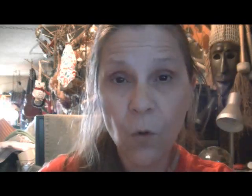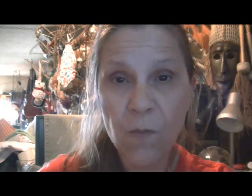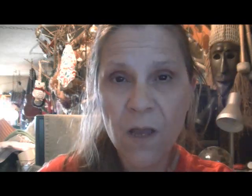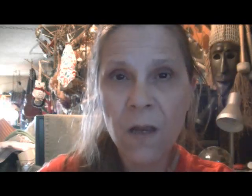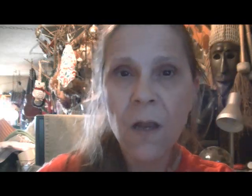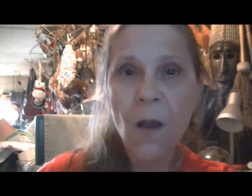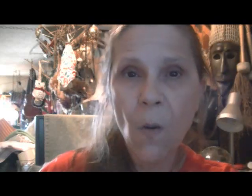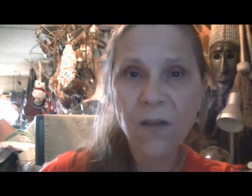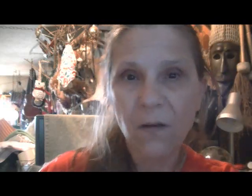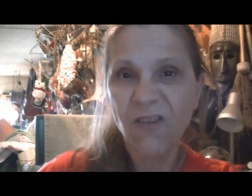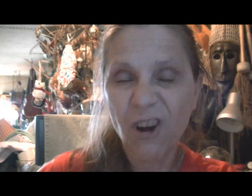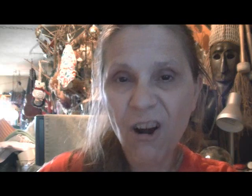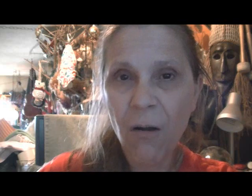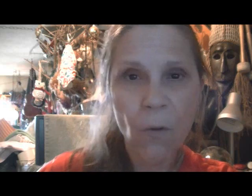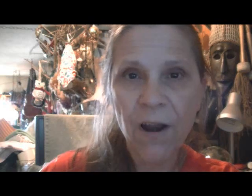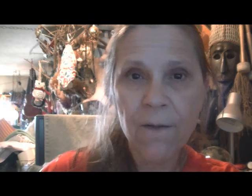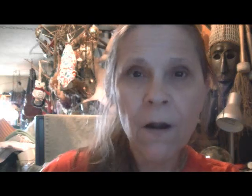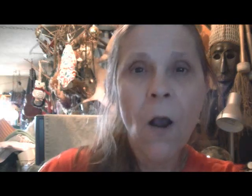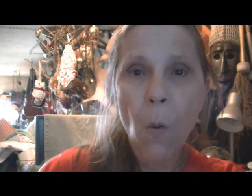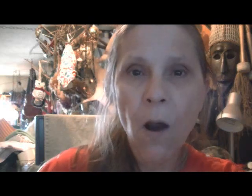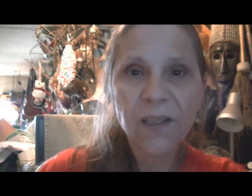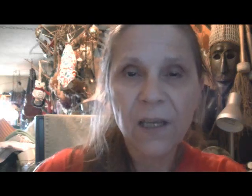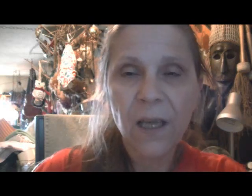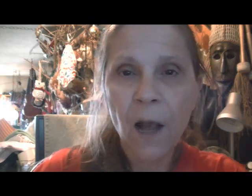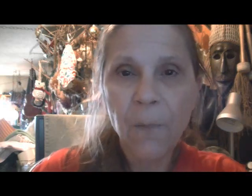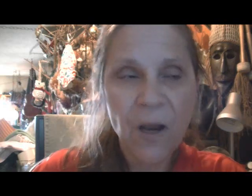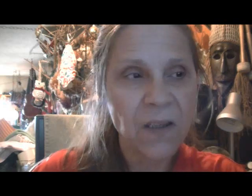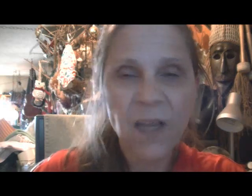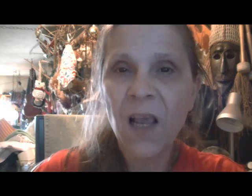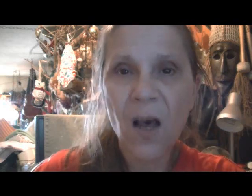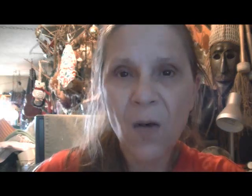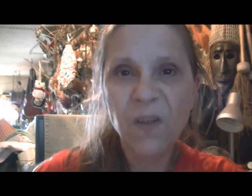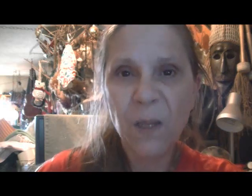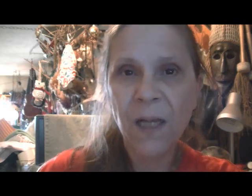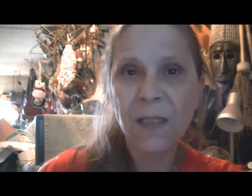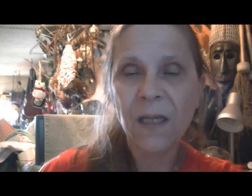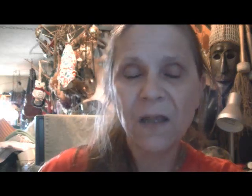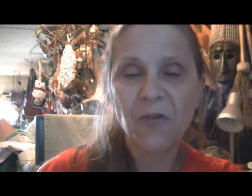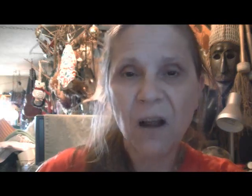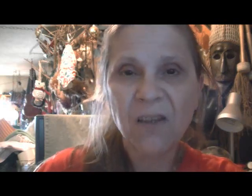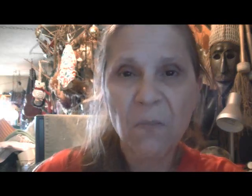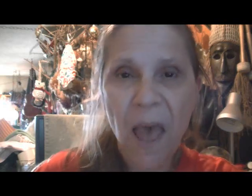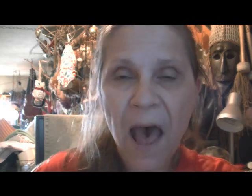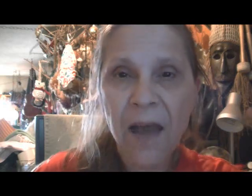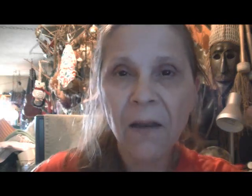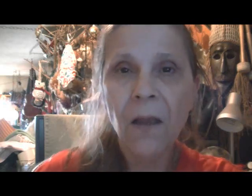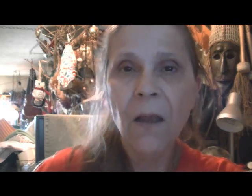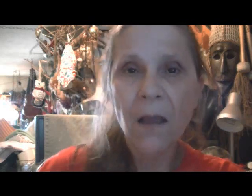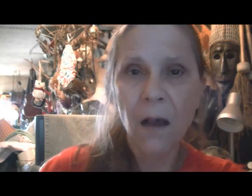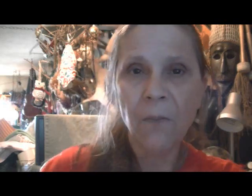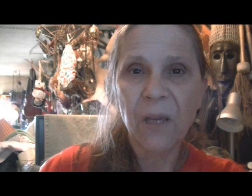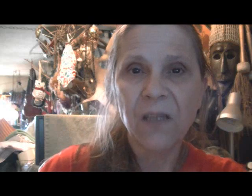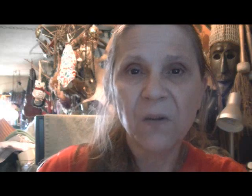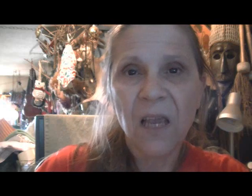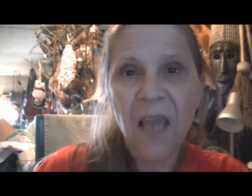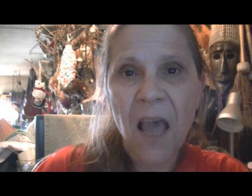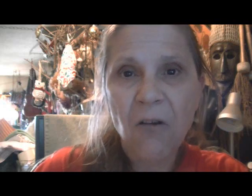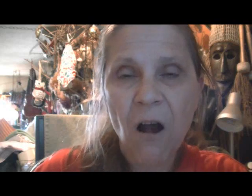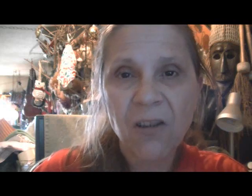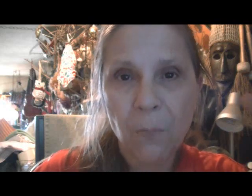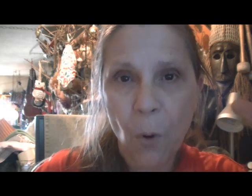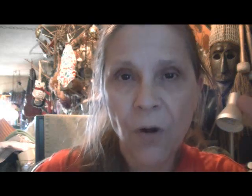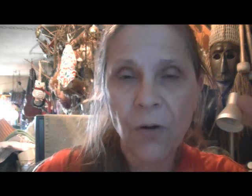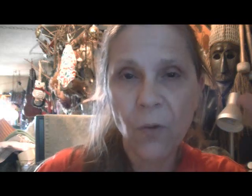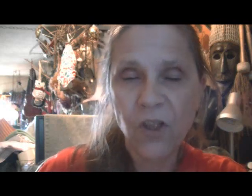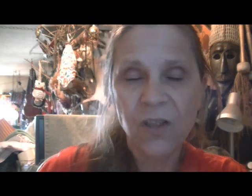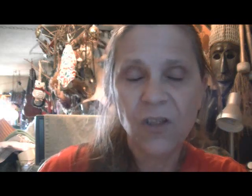this woman, one girl, whatever, wants to get up there and say, oh, it's because the drugs are bad, because they can't